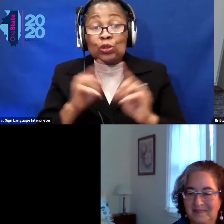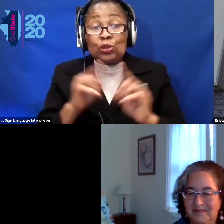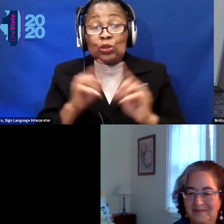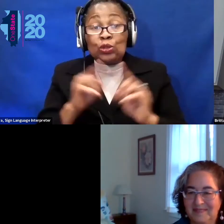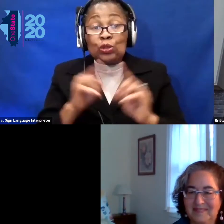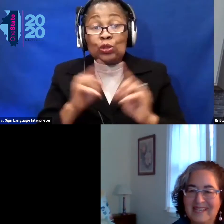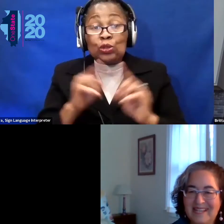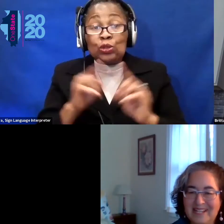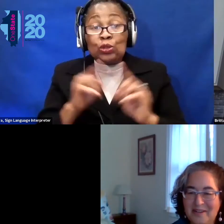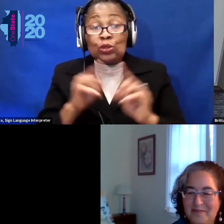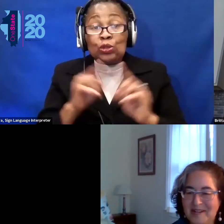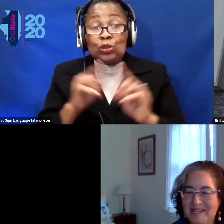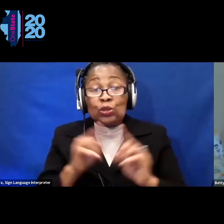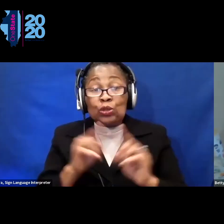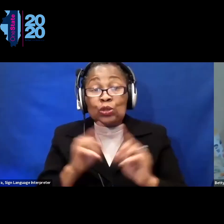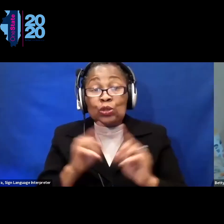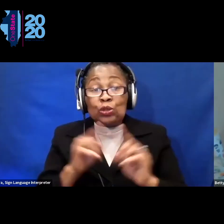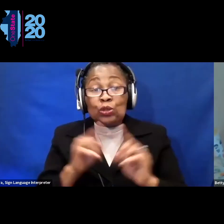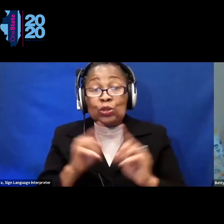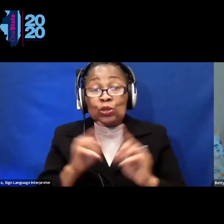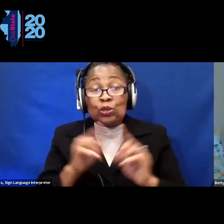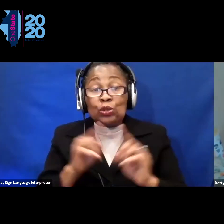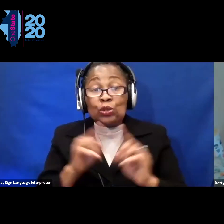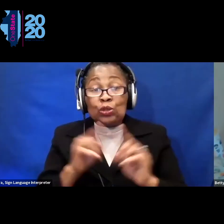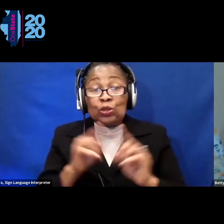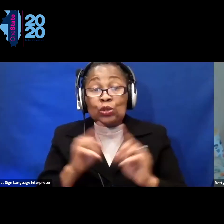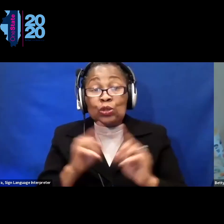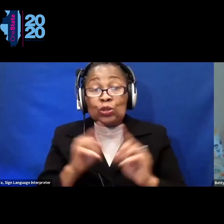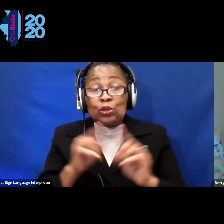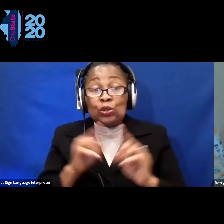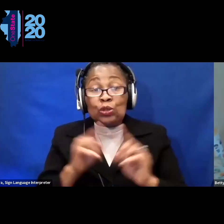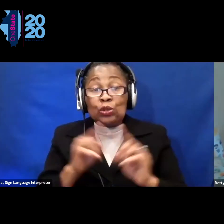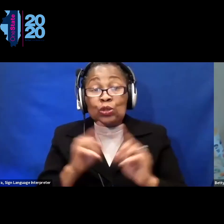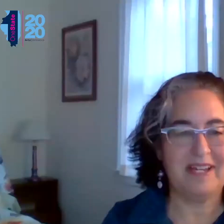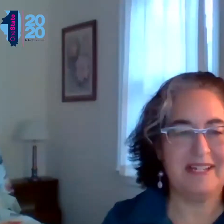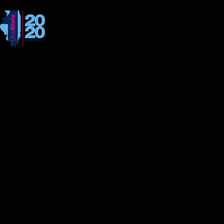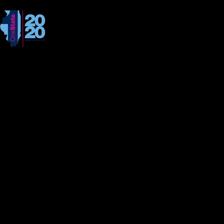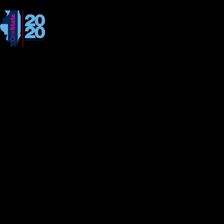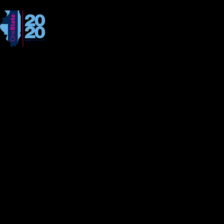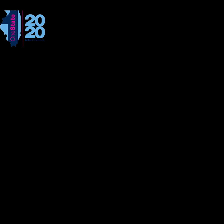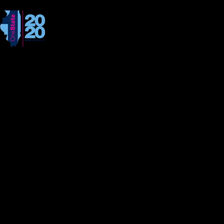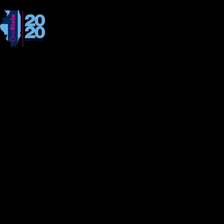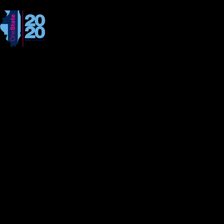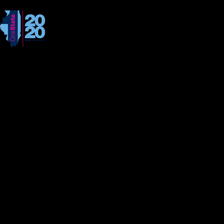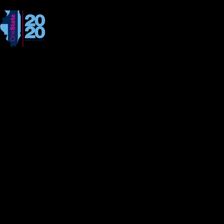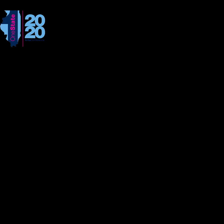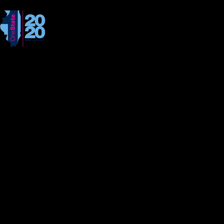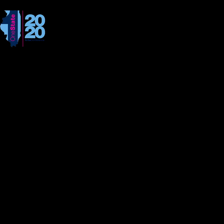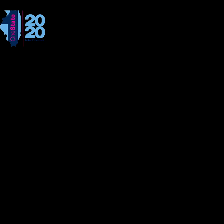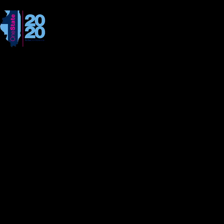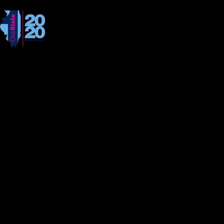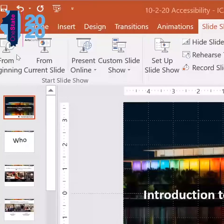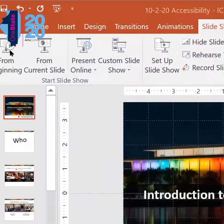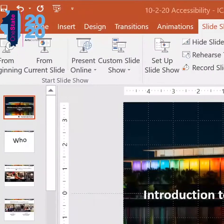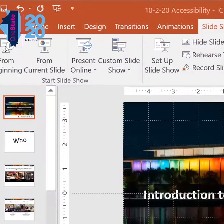take it from here. Hello, everyone. I'm going to get my screen ready to share with you guys. Presentation slides on left 3/4